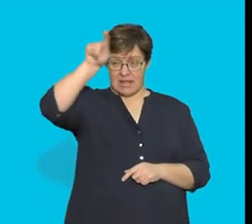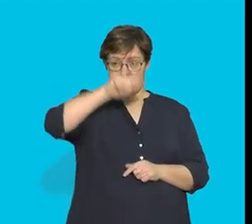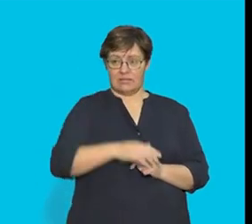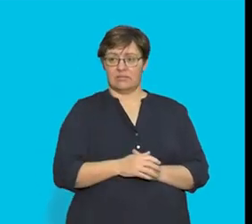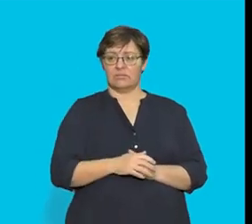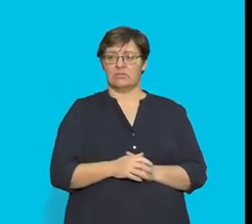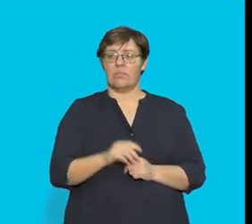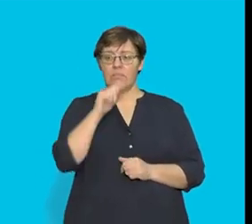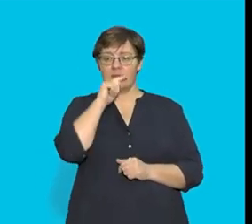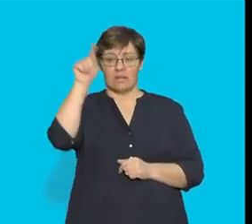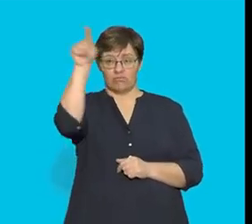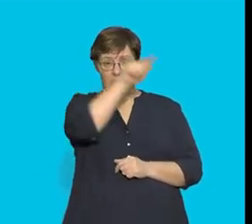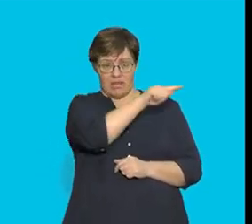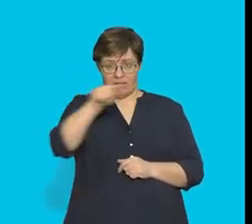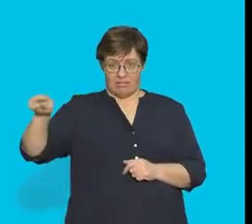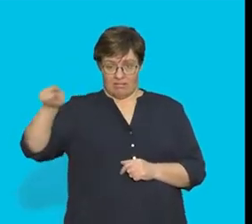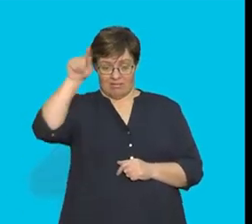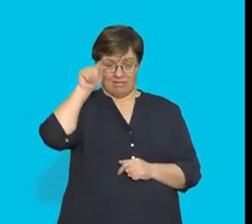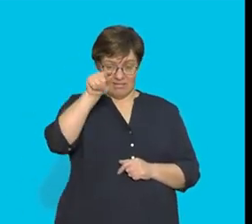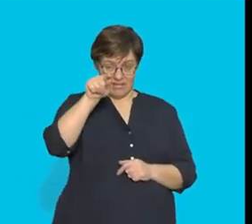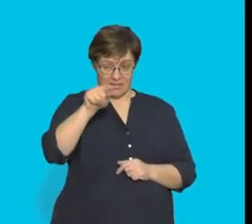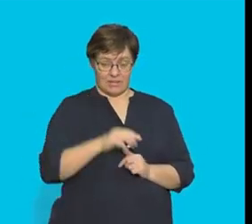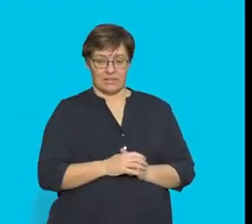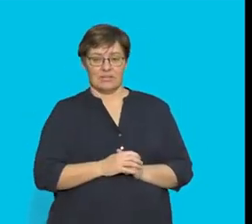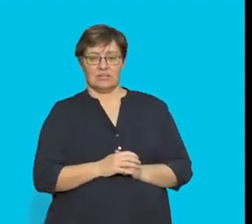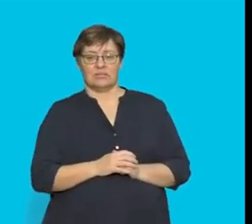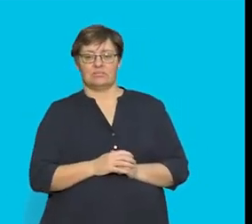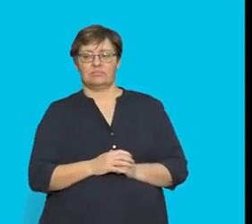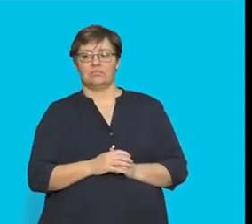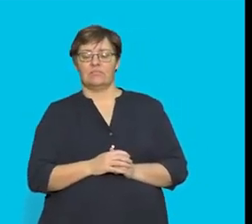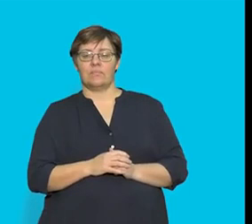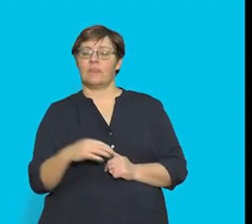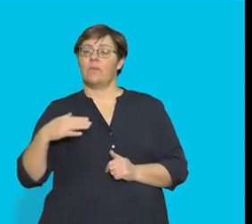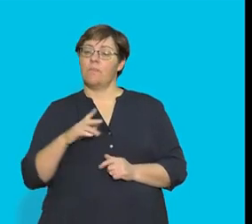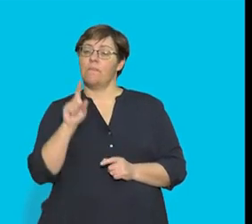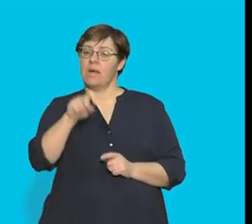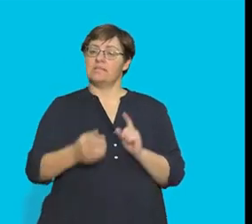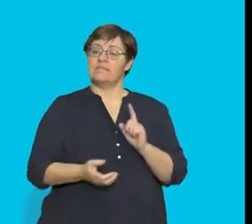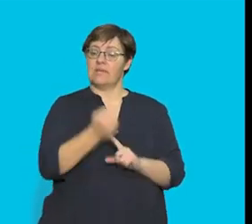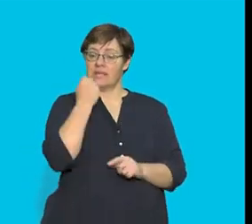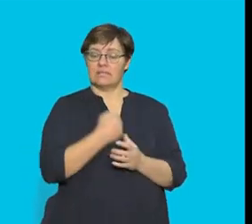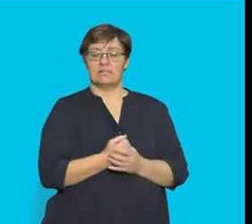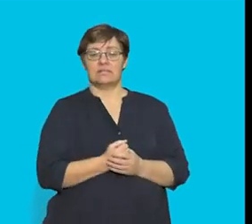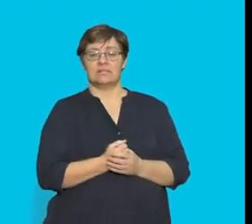angle here, this triangle here. Okay, and remember, we need to find,